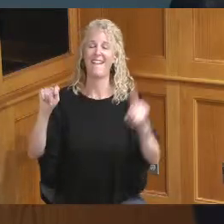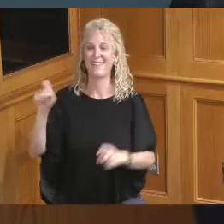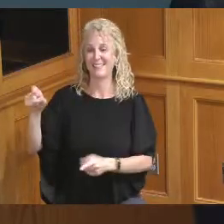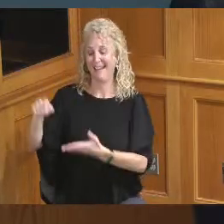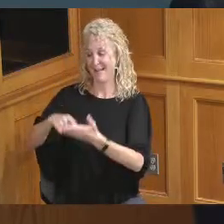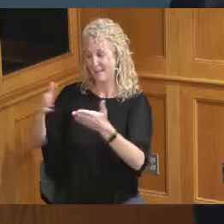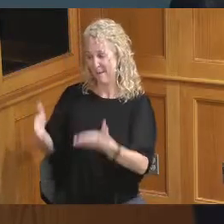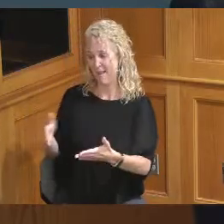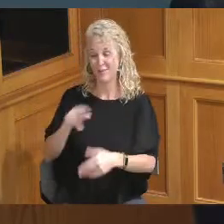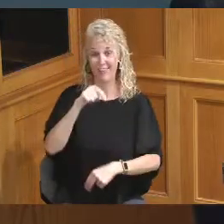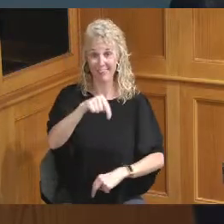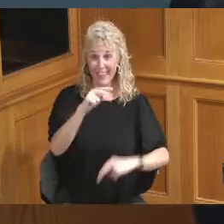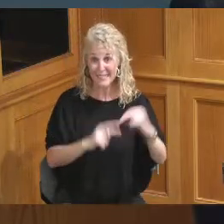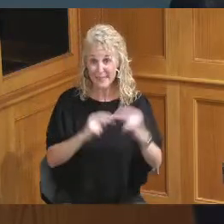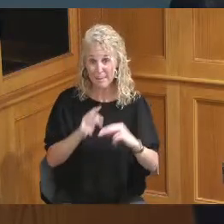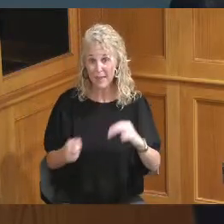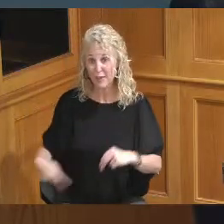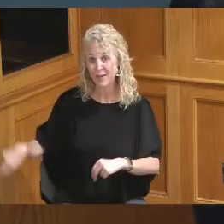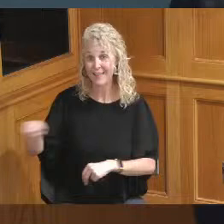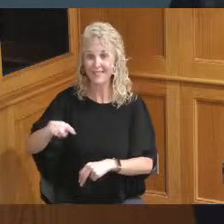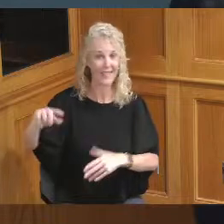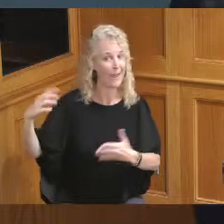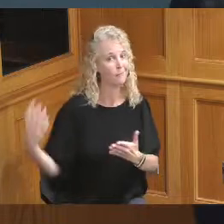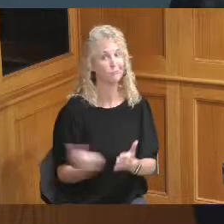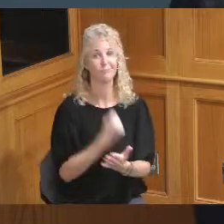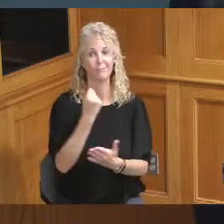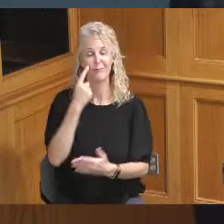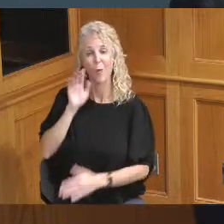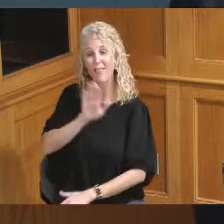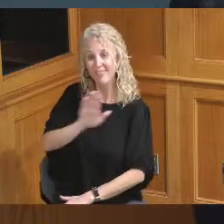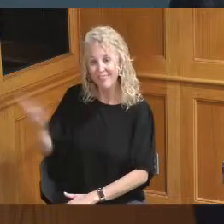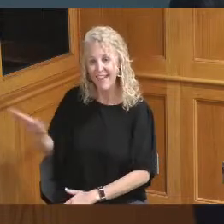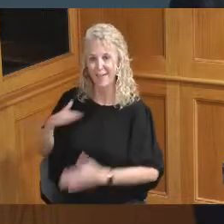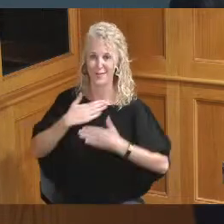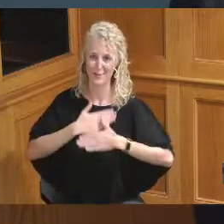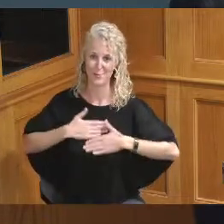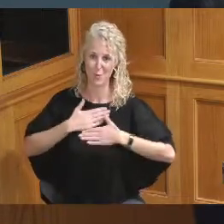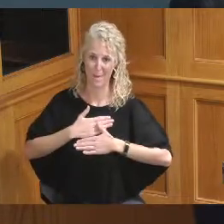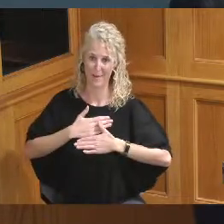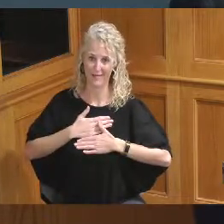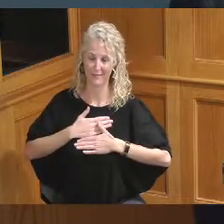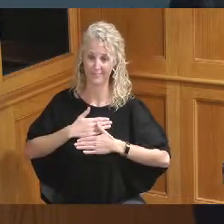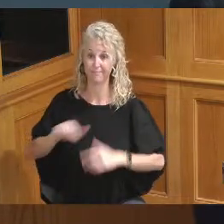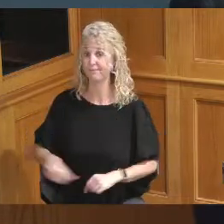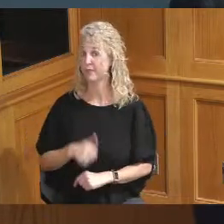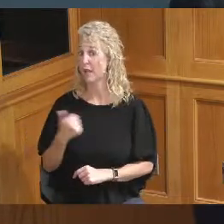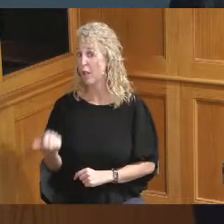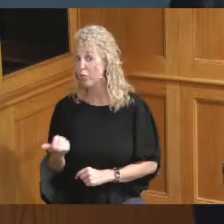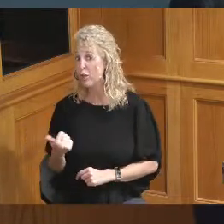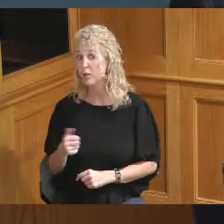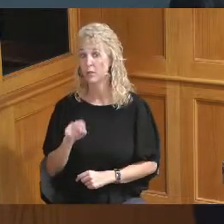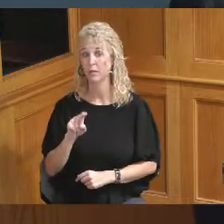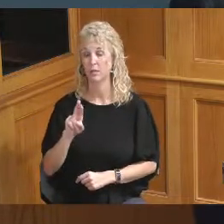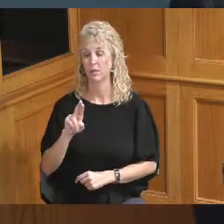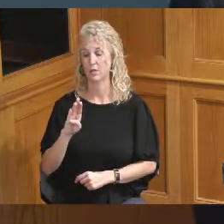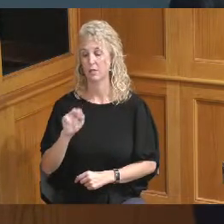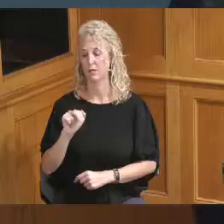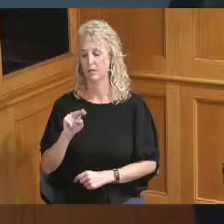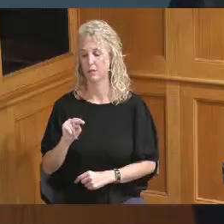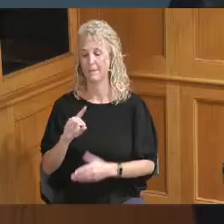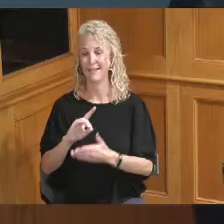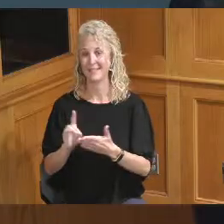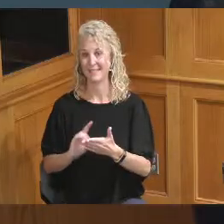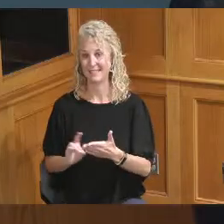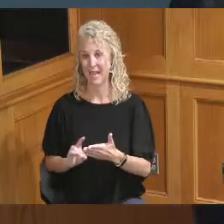use this facility as we should and to their benefit. Another thing that was mentioned was the urban design review, and I don't want to gloss over